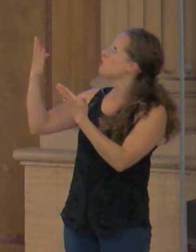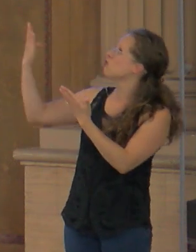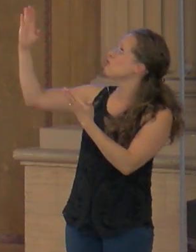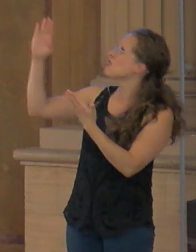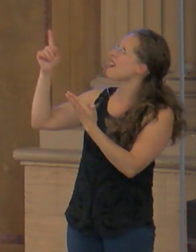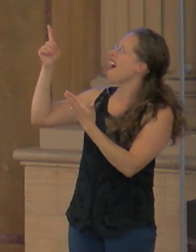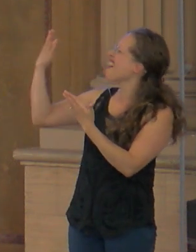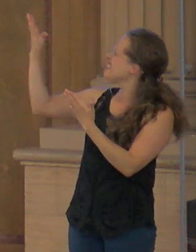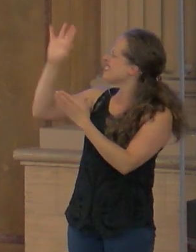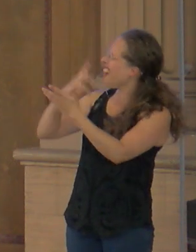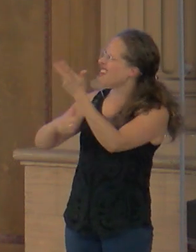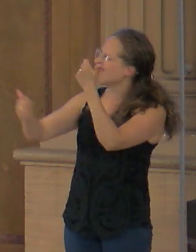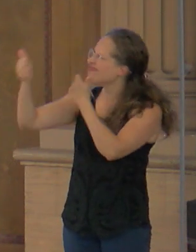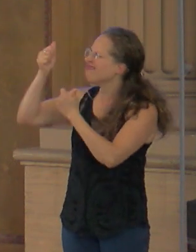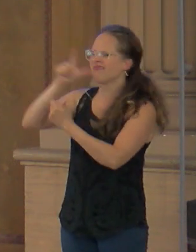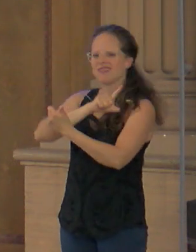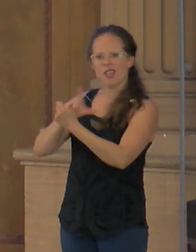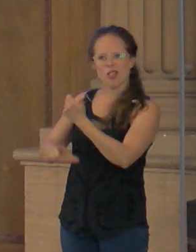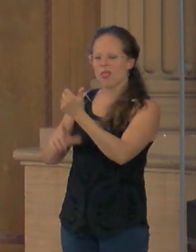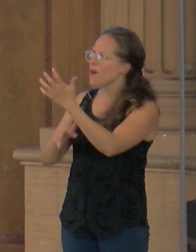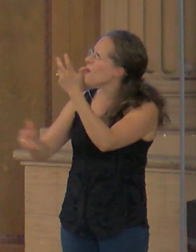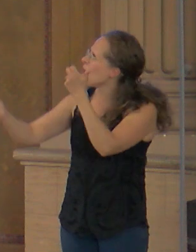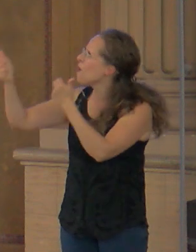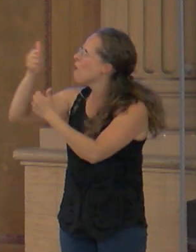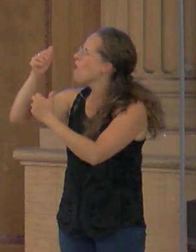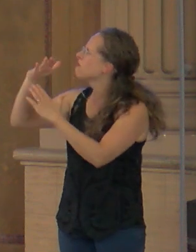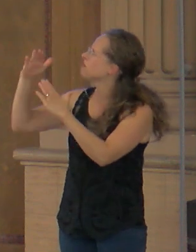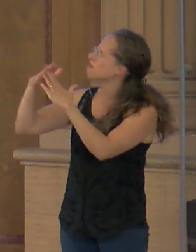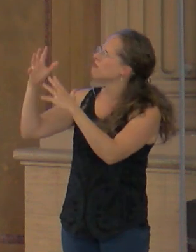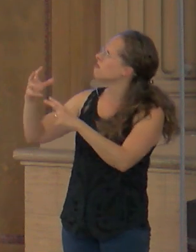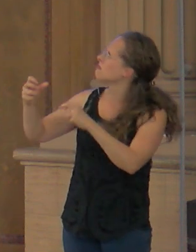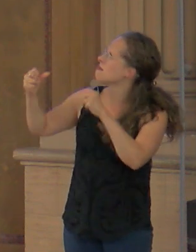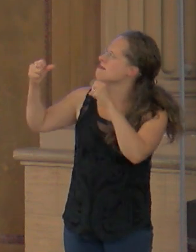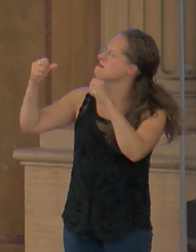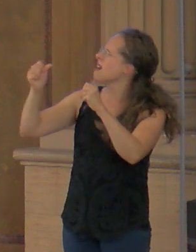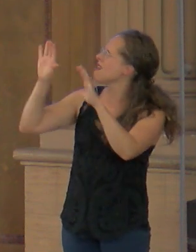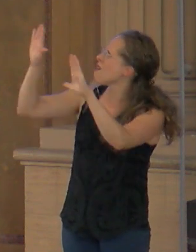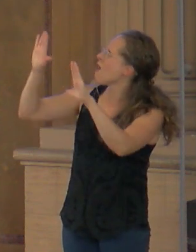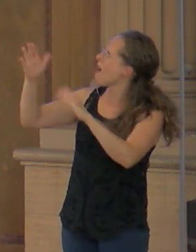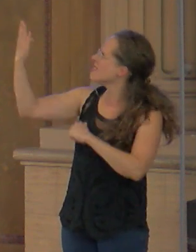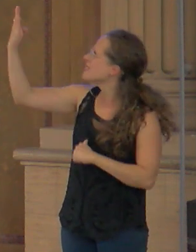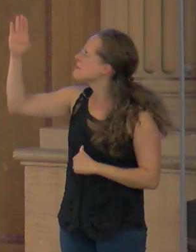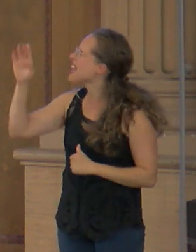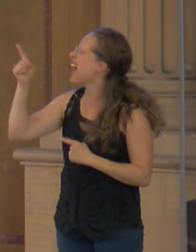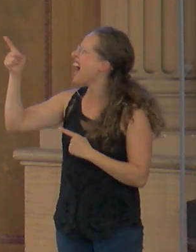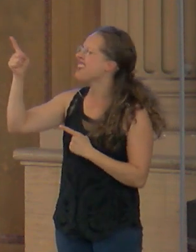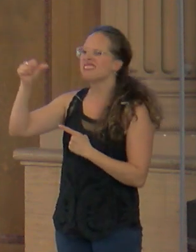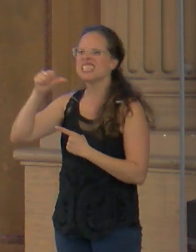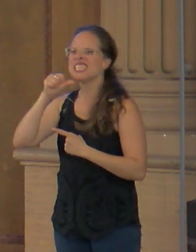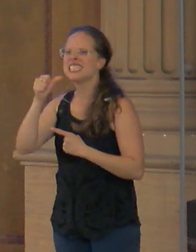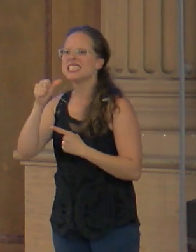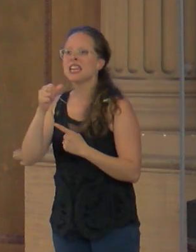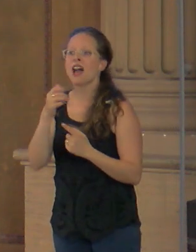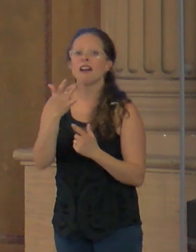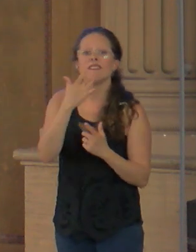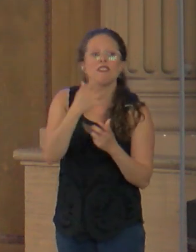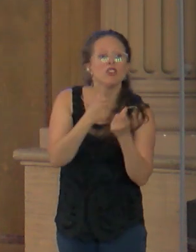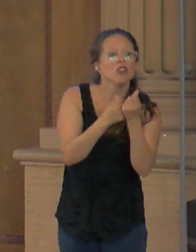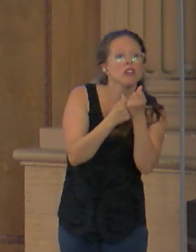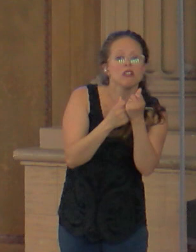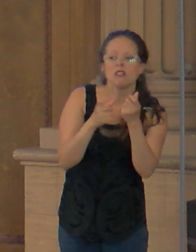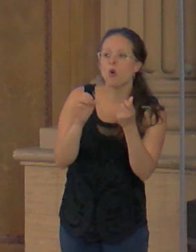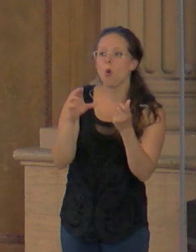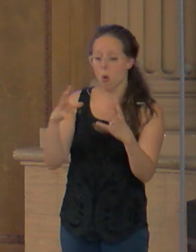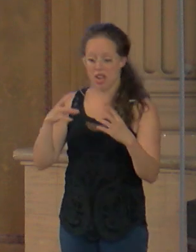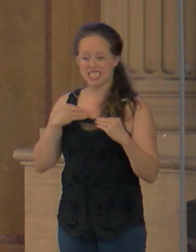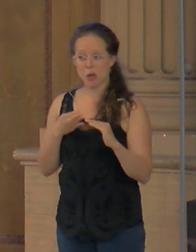of gods and Lord of lords, the great, the mighty, and the awesome God, who is not partial and takes no bribe.